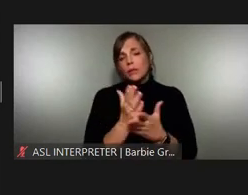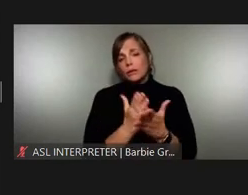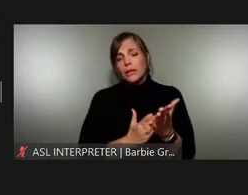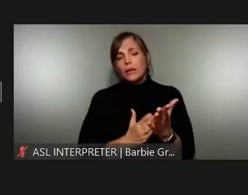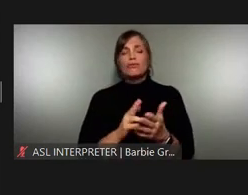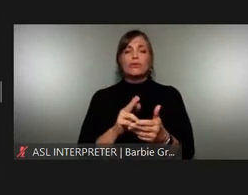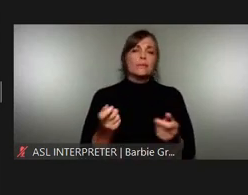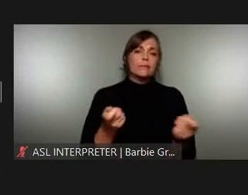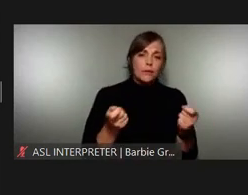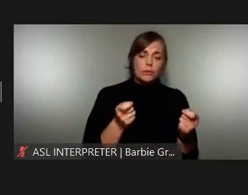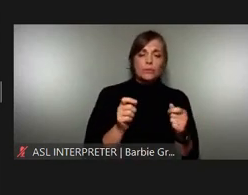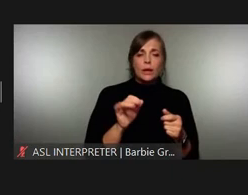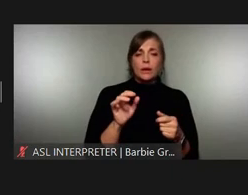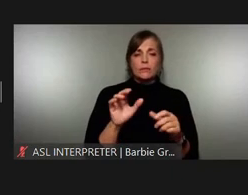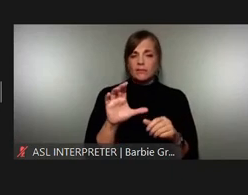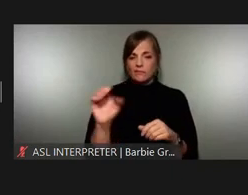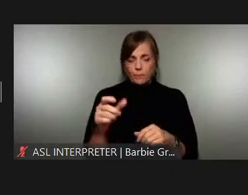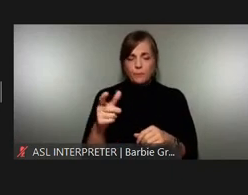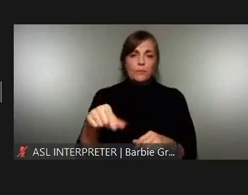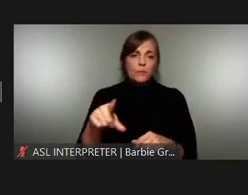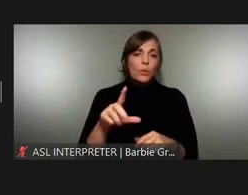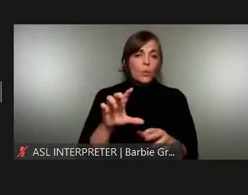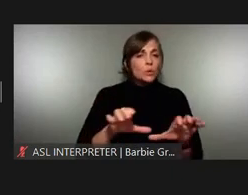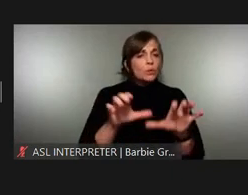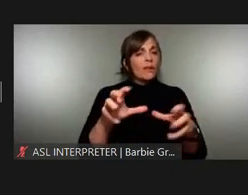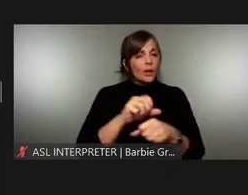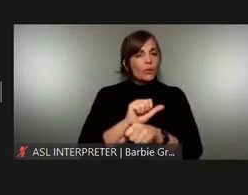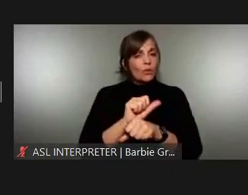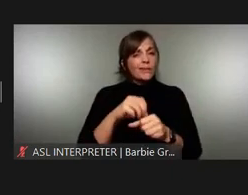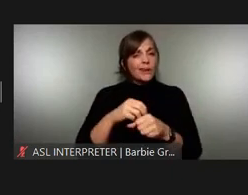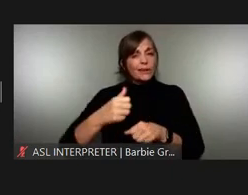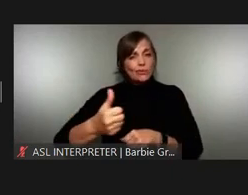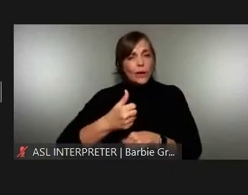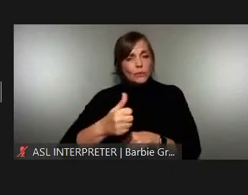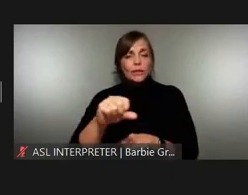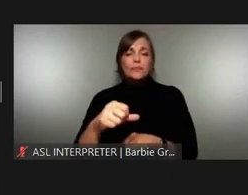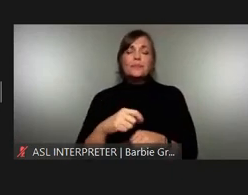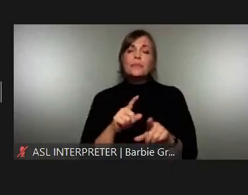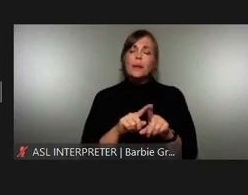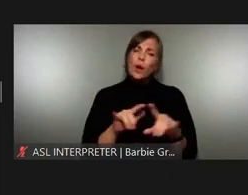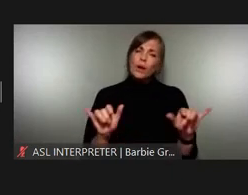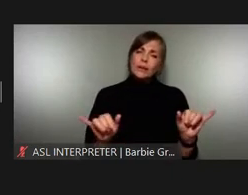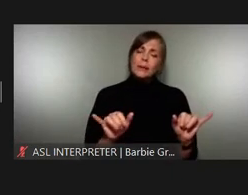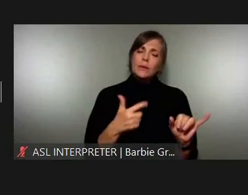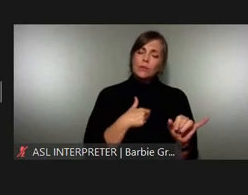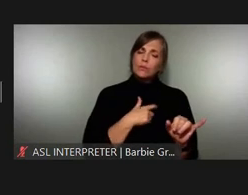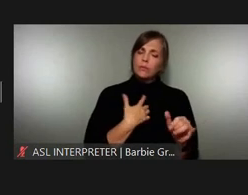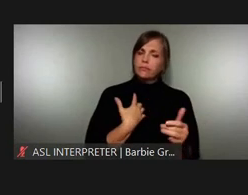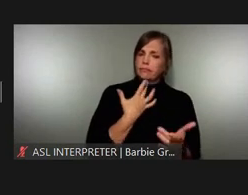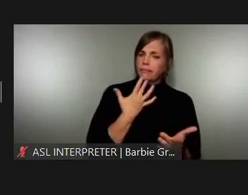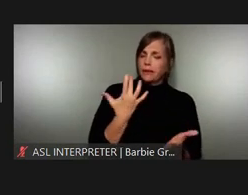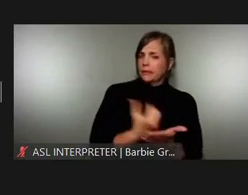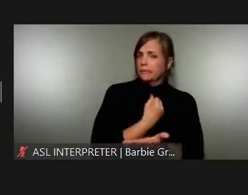do substantial work, as you might expect, in the transportation space. But we also have the privilege to work with a number of